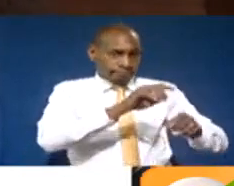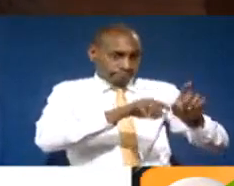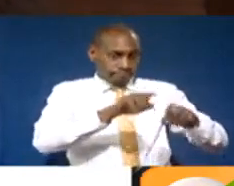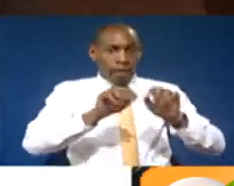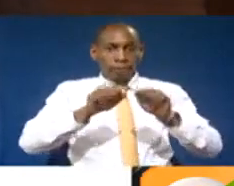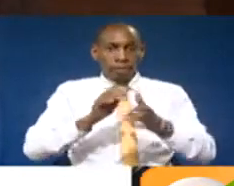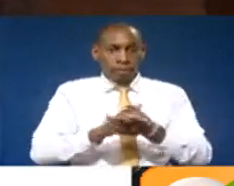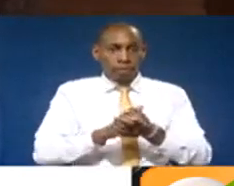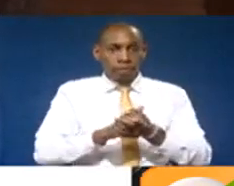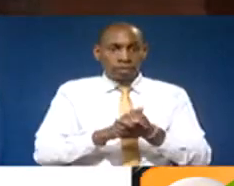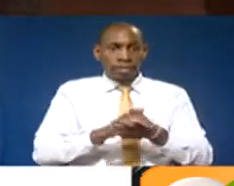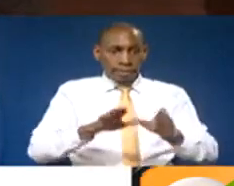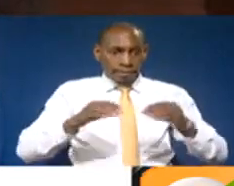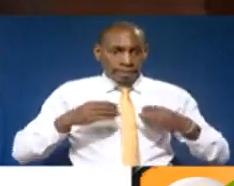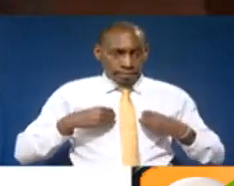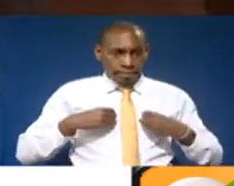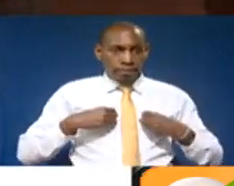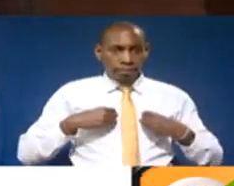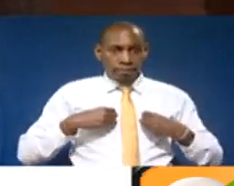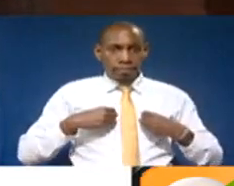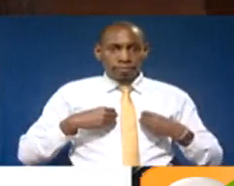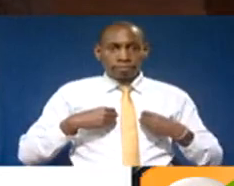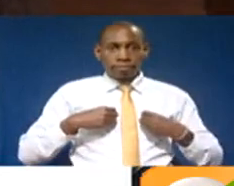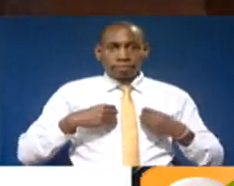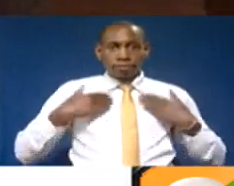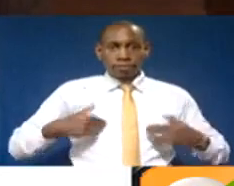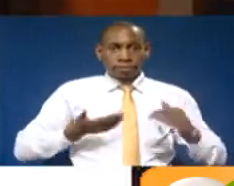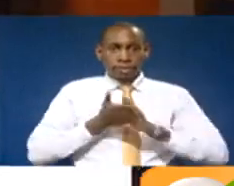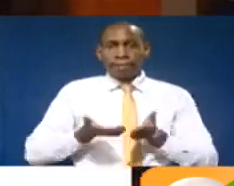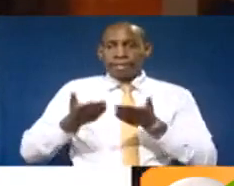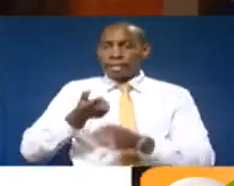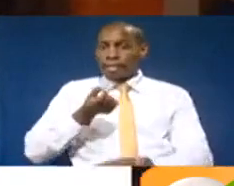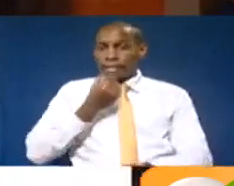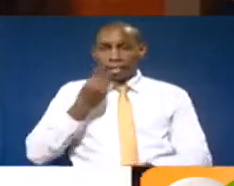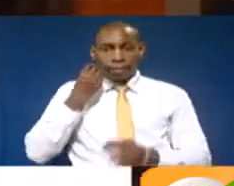to the immunotherapy, patients should be given.